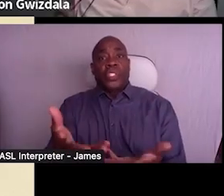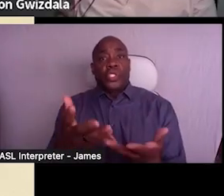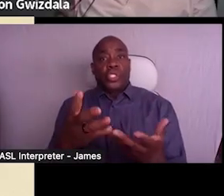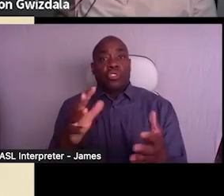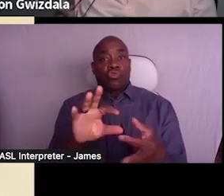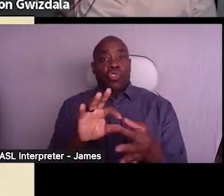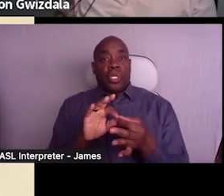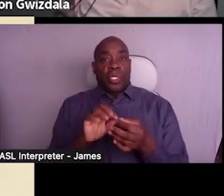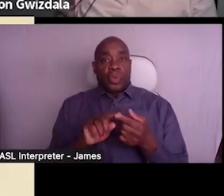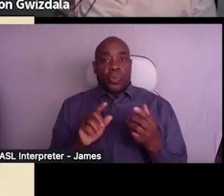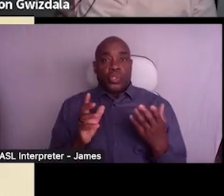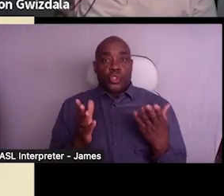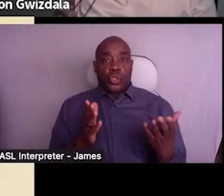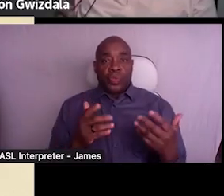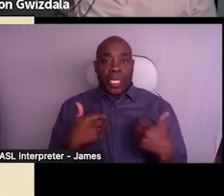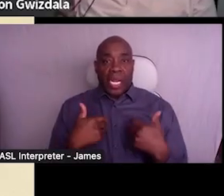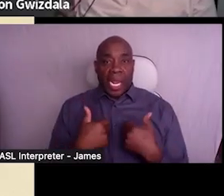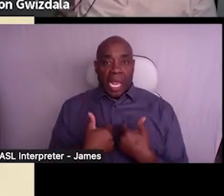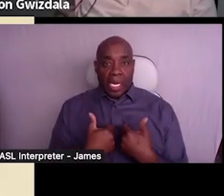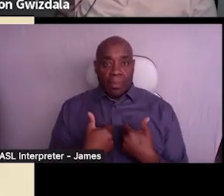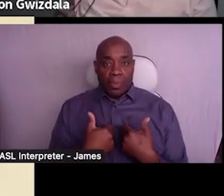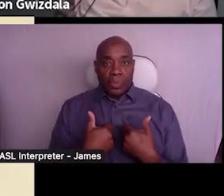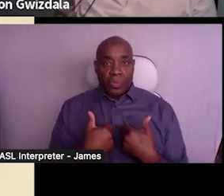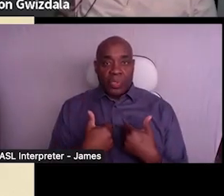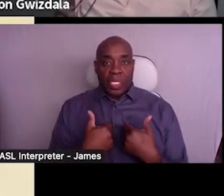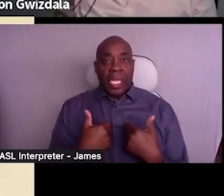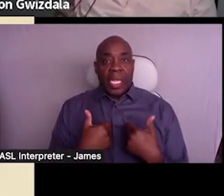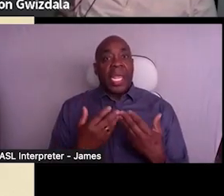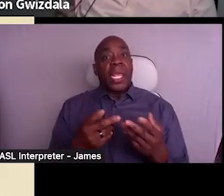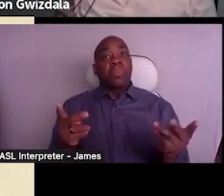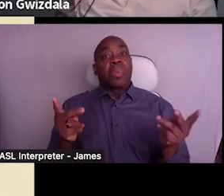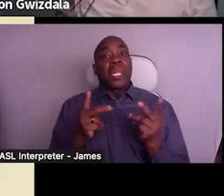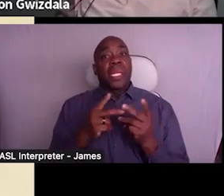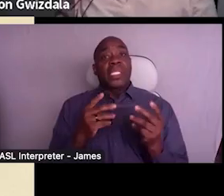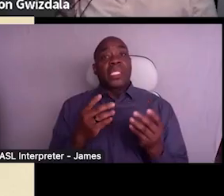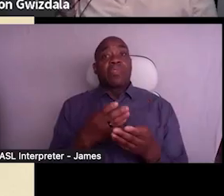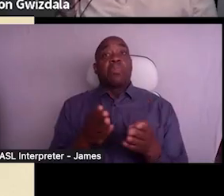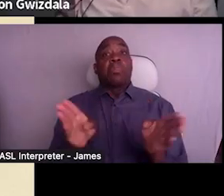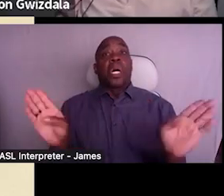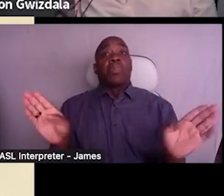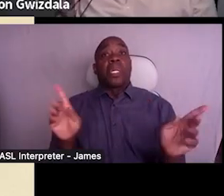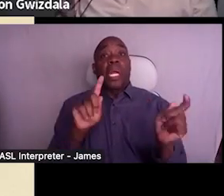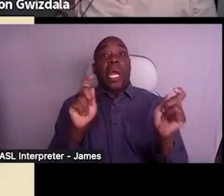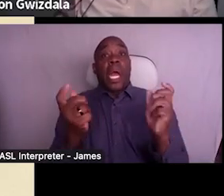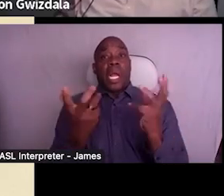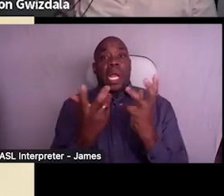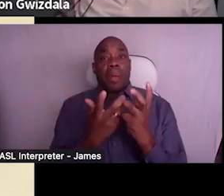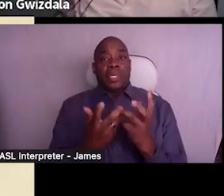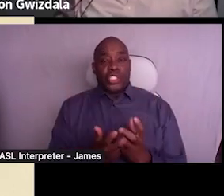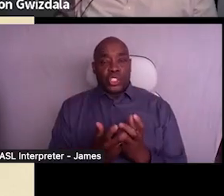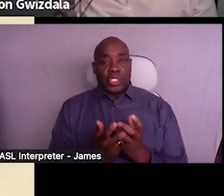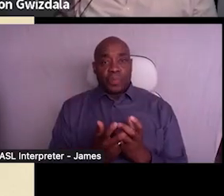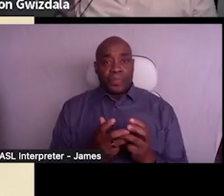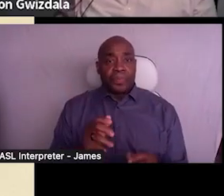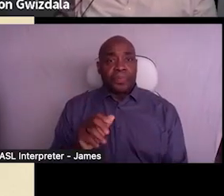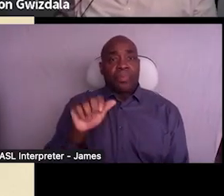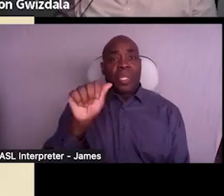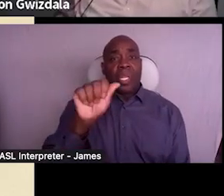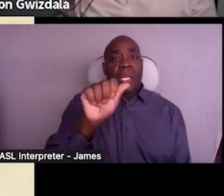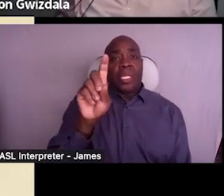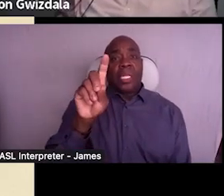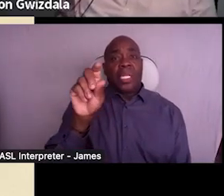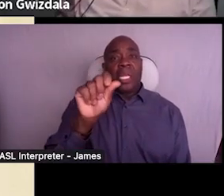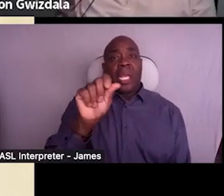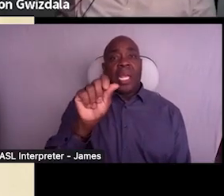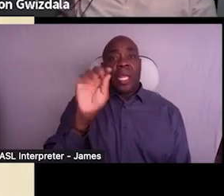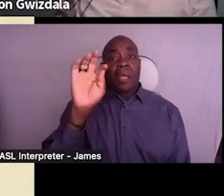animals in places of public accommodation. So the Americans with Disabilities Act is a